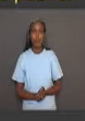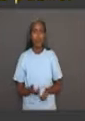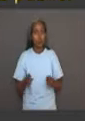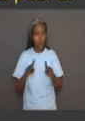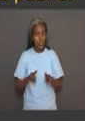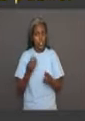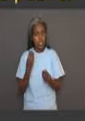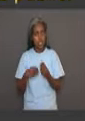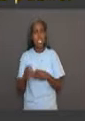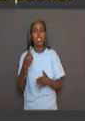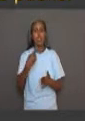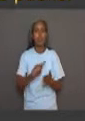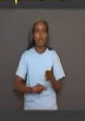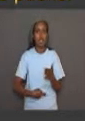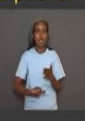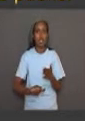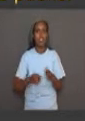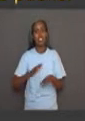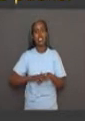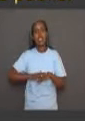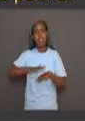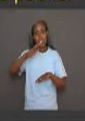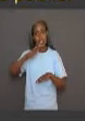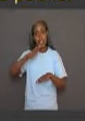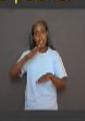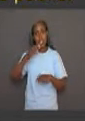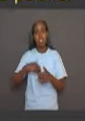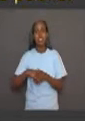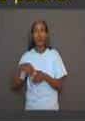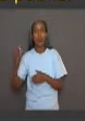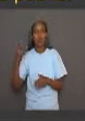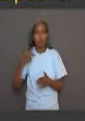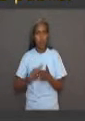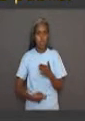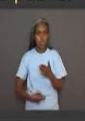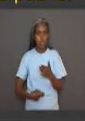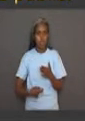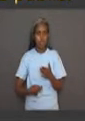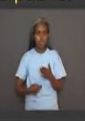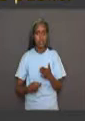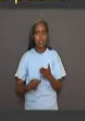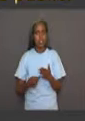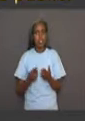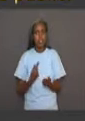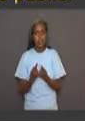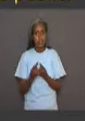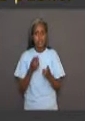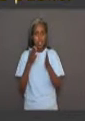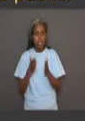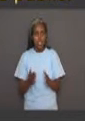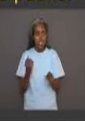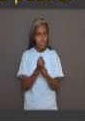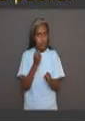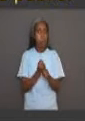When the selling price is greater than the cost price, the trader makes